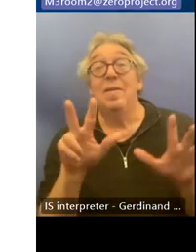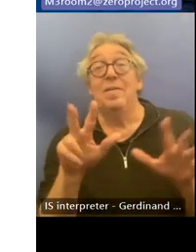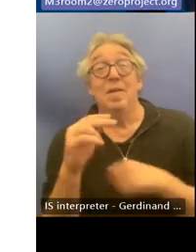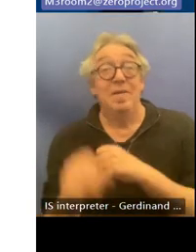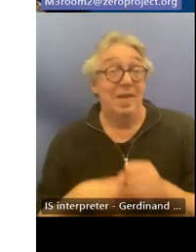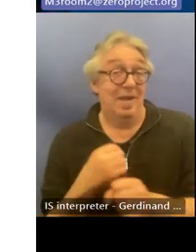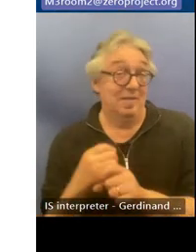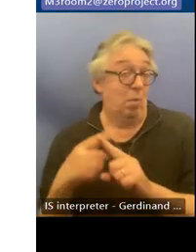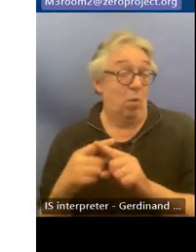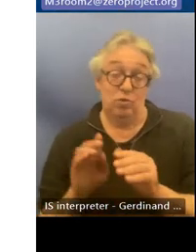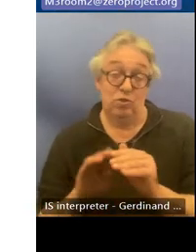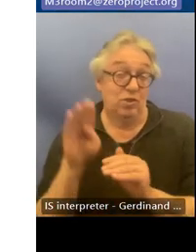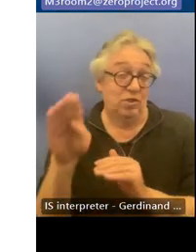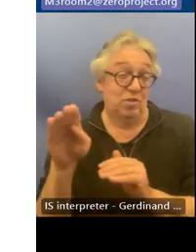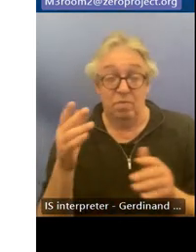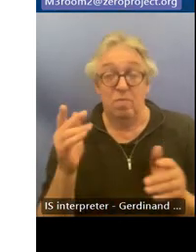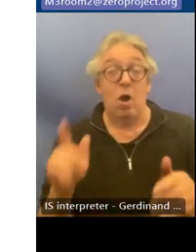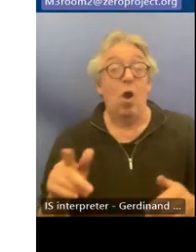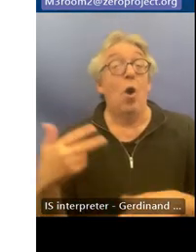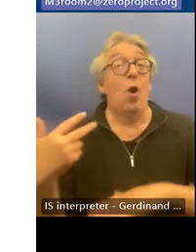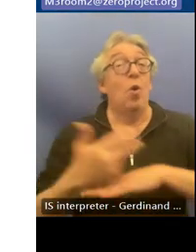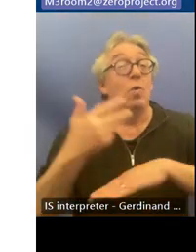with disability in rural areas in Guatemala.